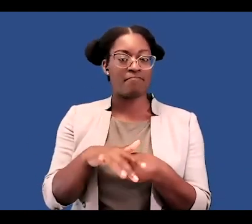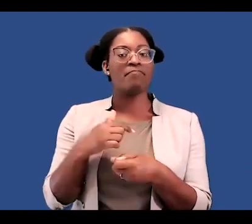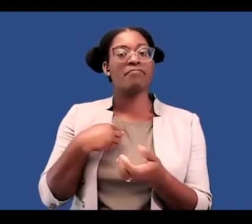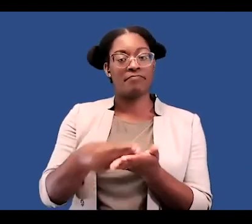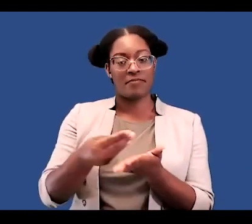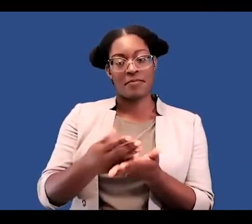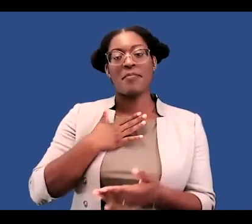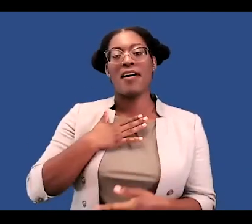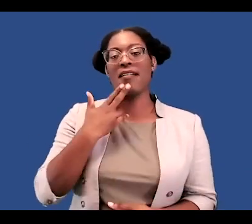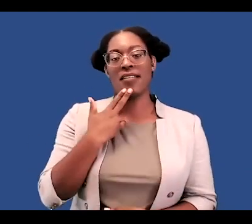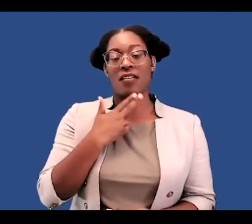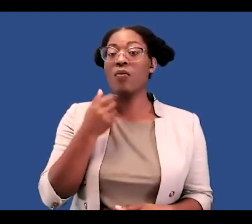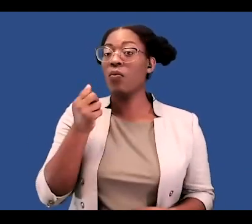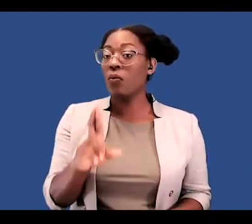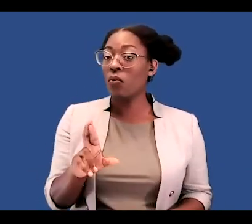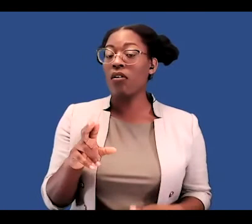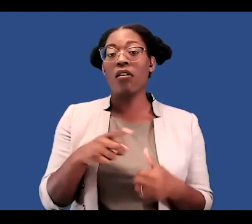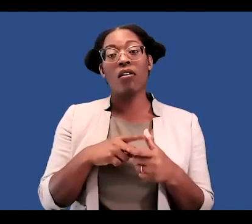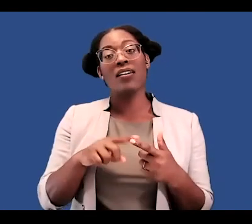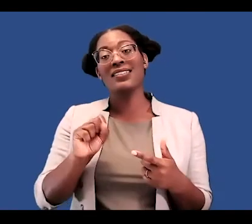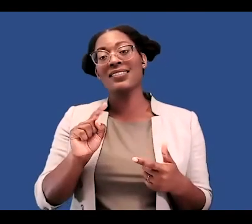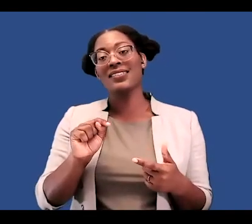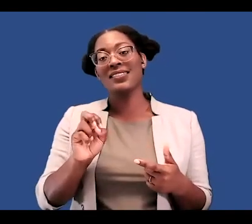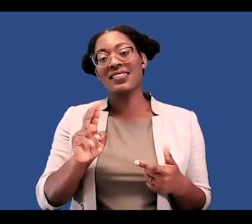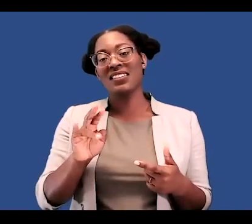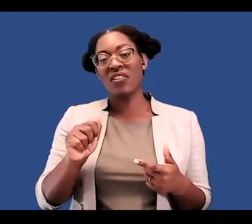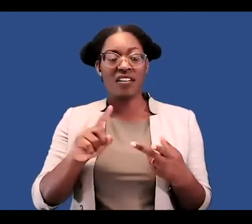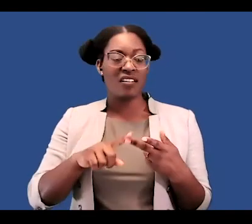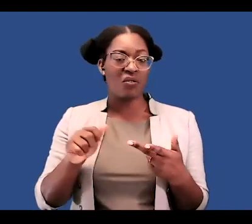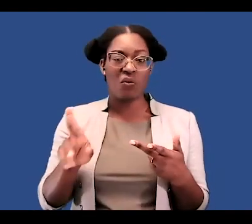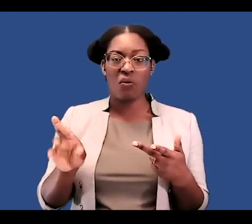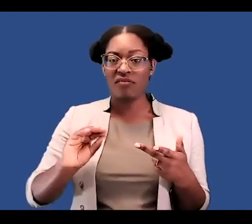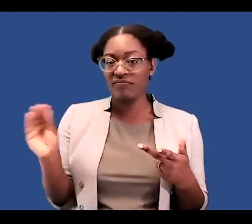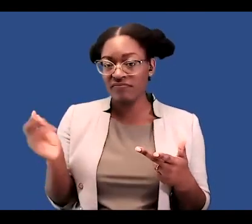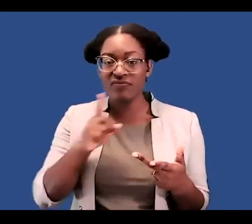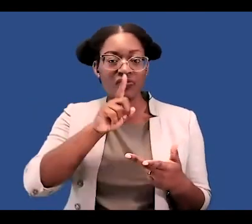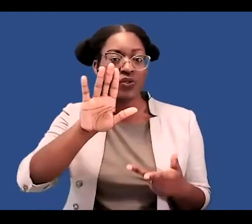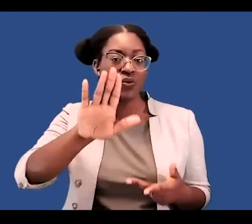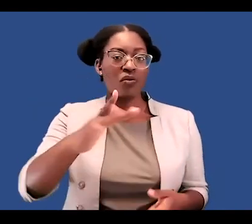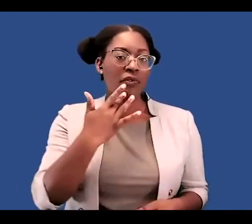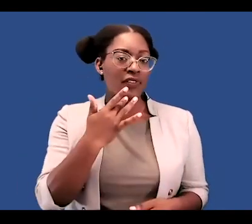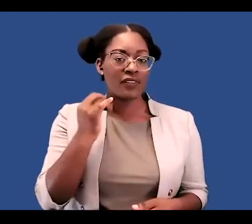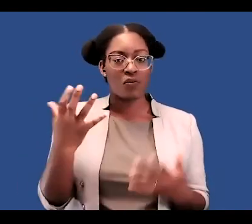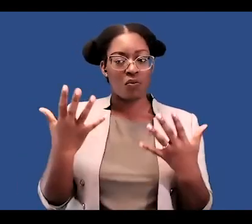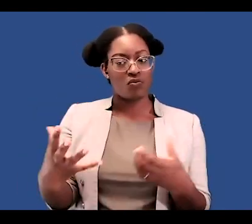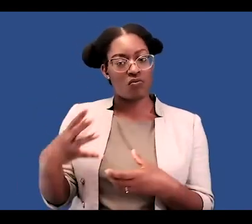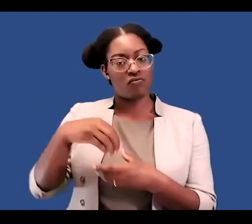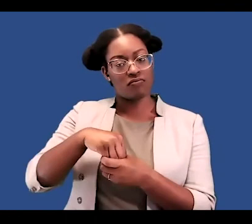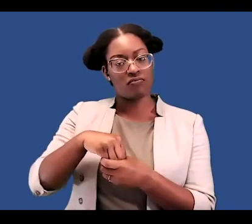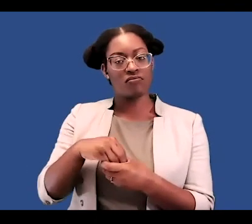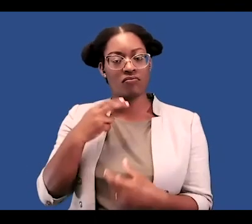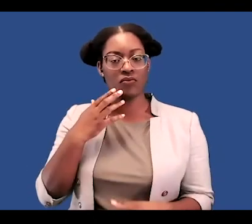any sweetener at all. What I find is when I do make herbal tea blends, the honey really pairs well because it's also a